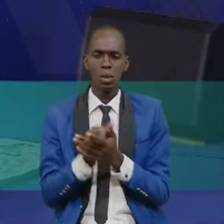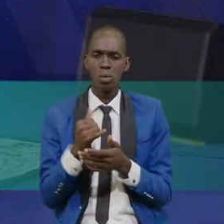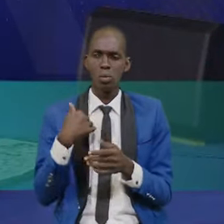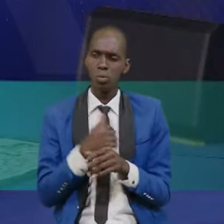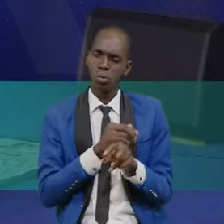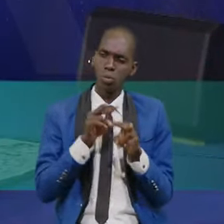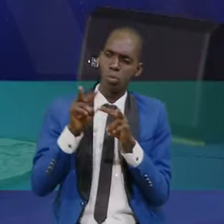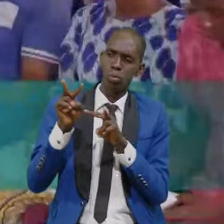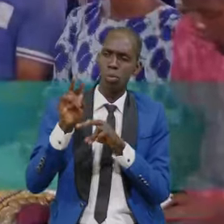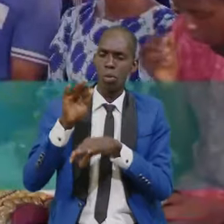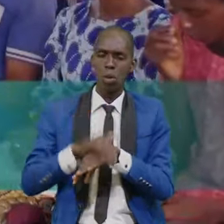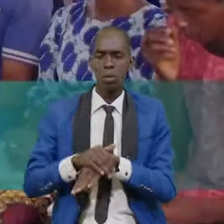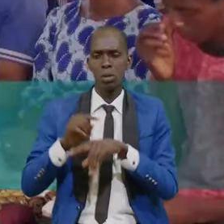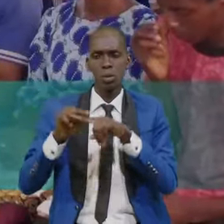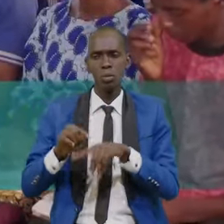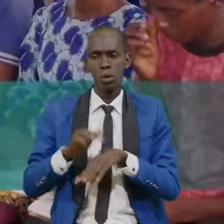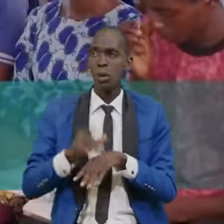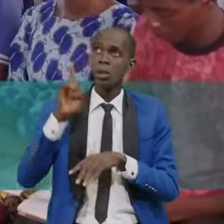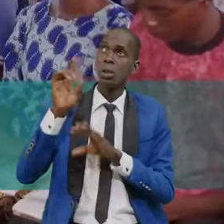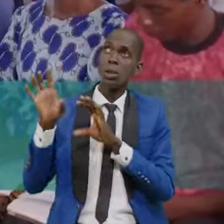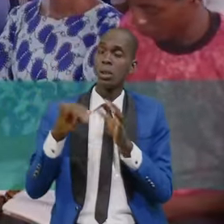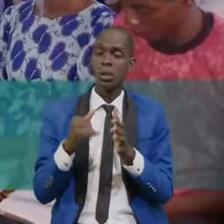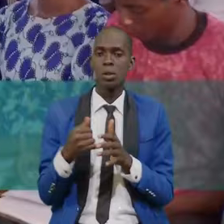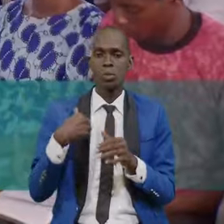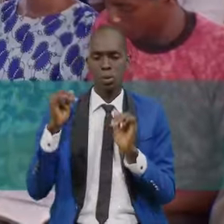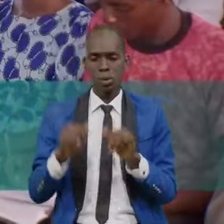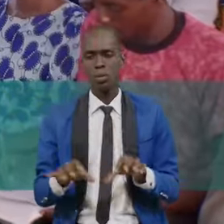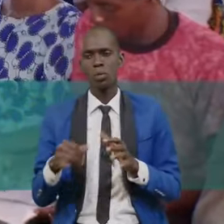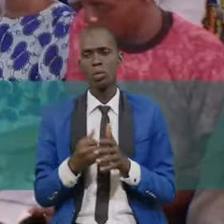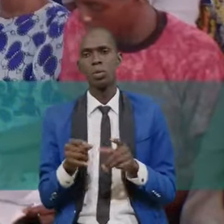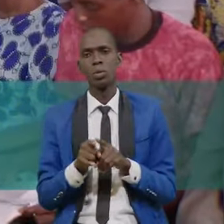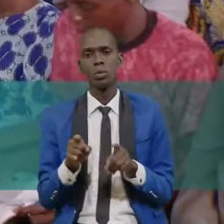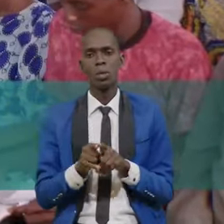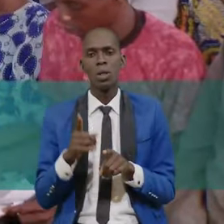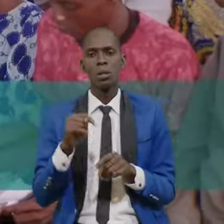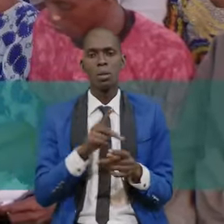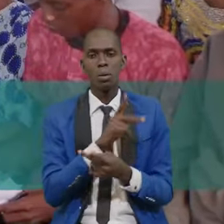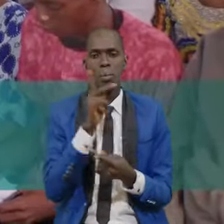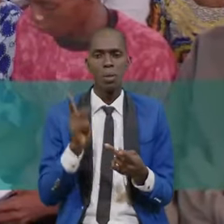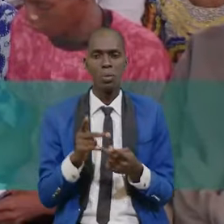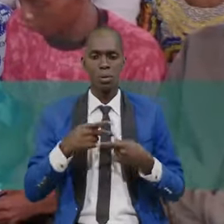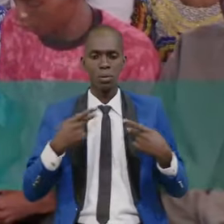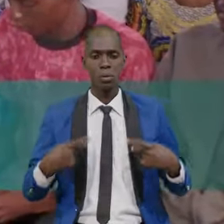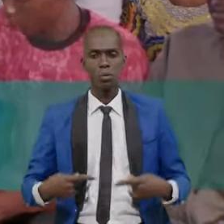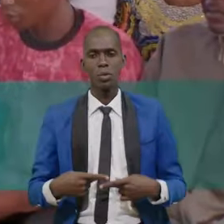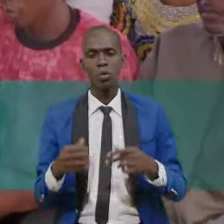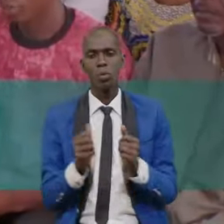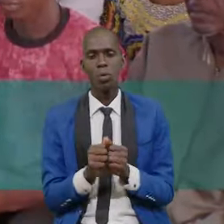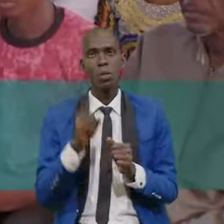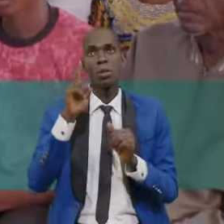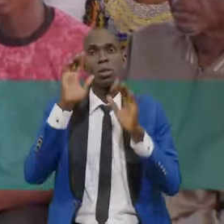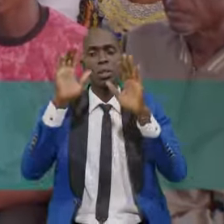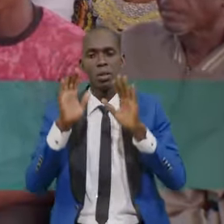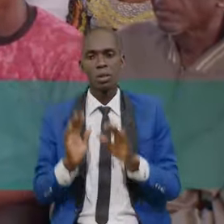we can do it too. The perfect priest with excellent ministry for all men. Number